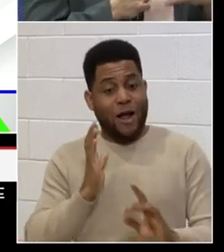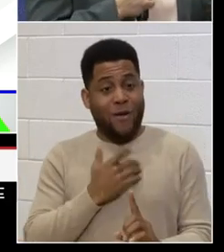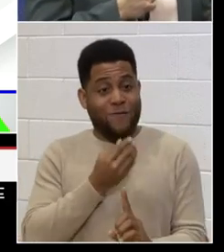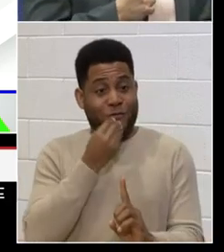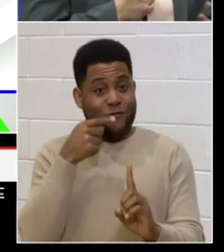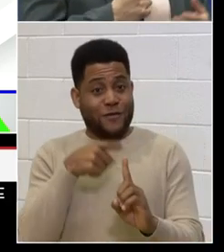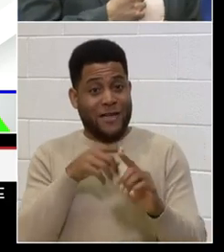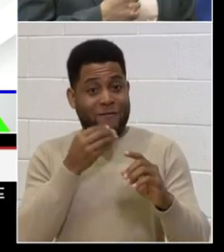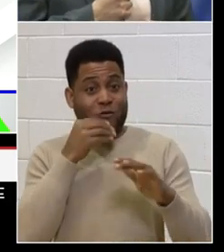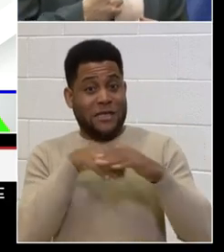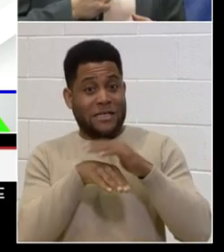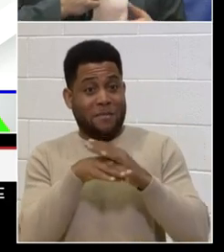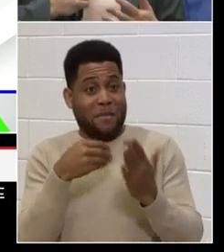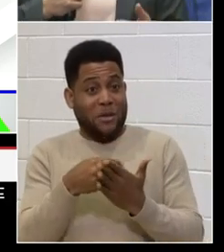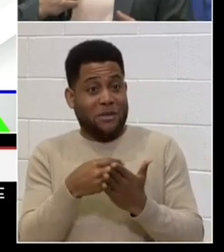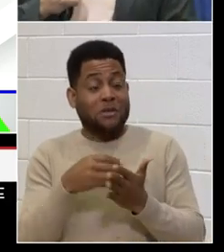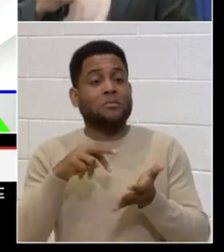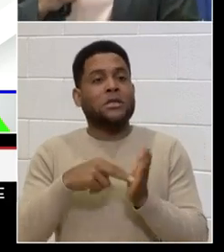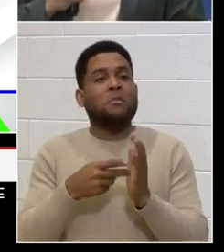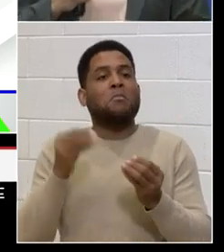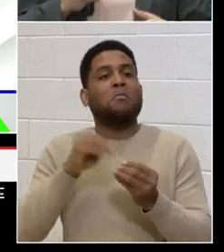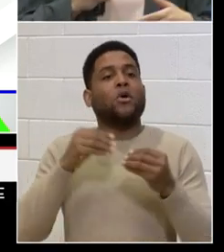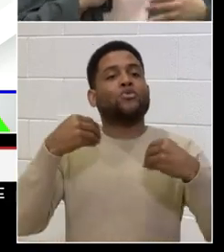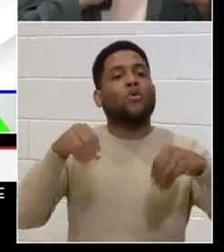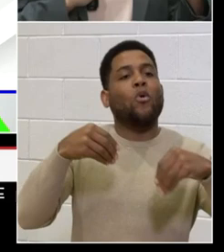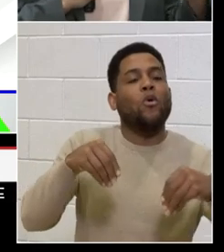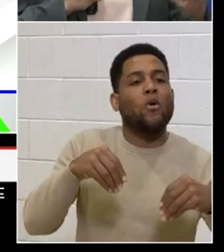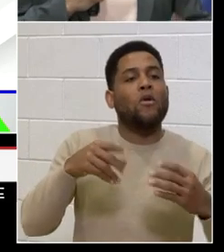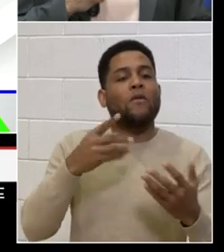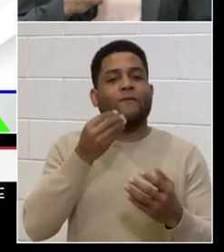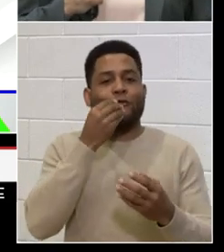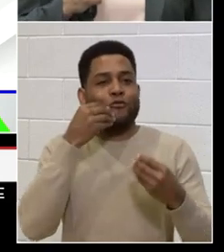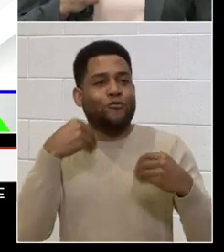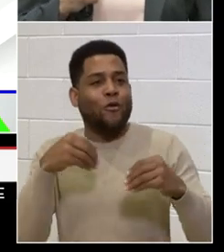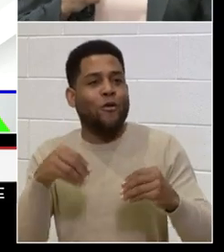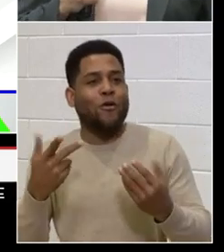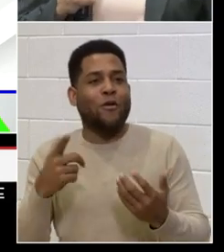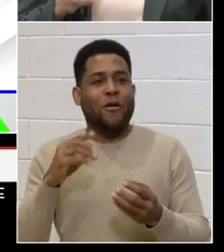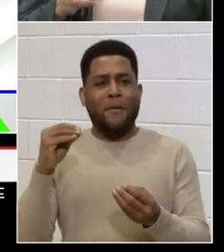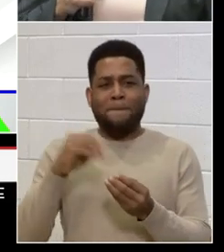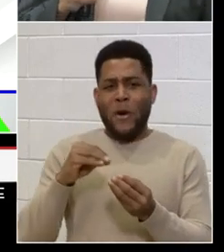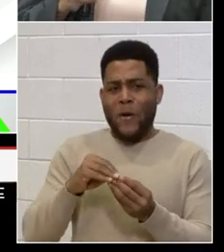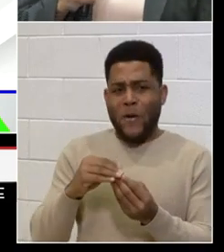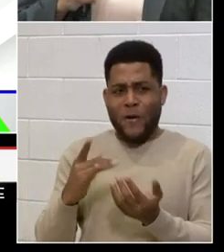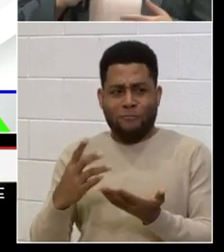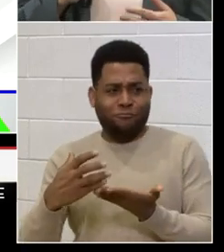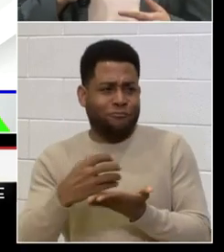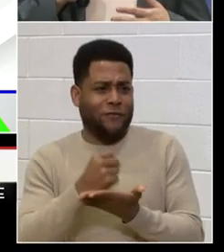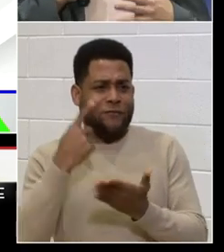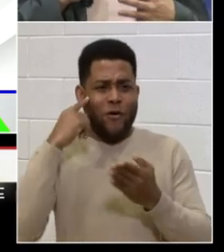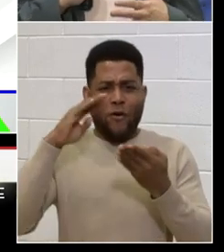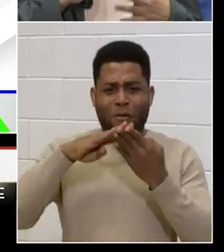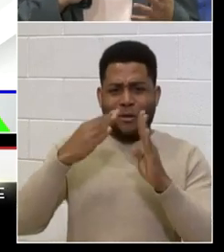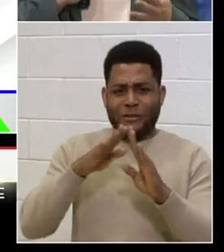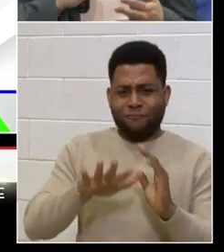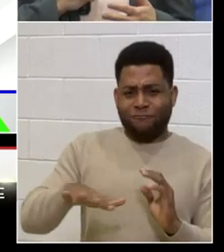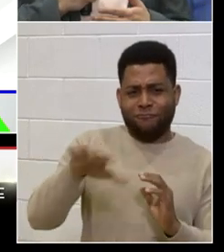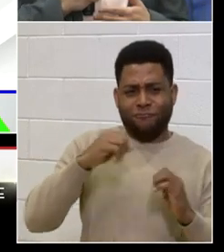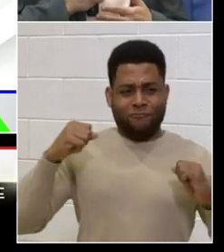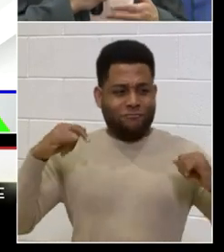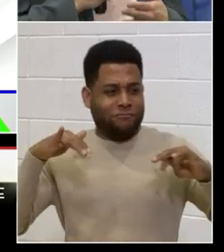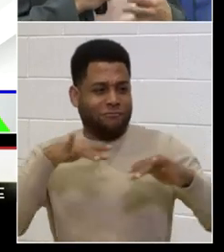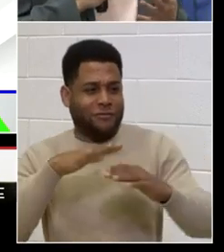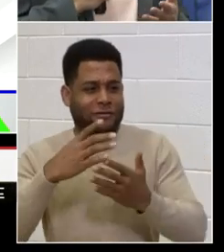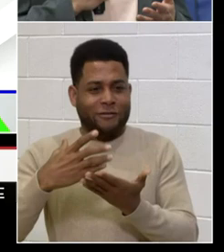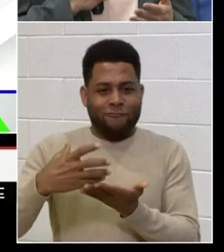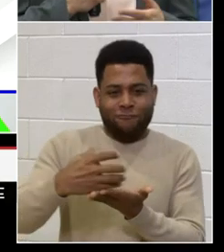stores throughout the city. And we've been incredibly successful at that. And I was just really pleased to announce earlier that we have now funded more